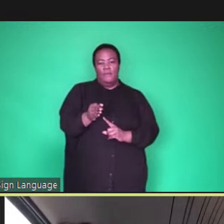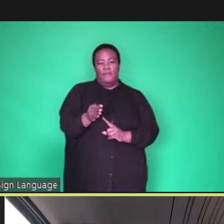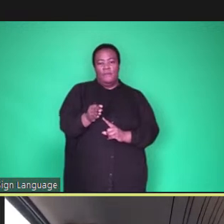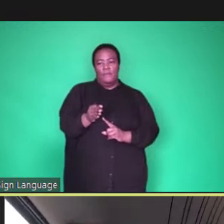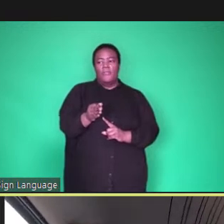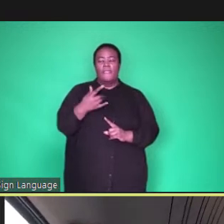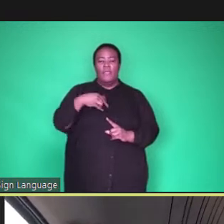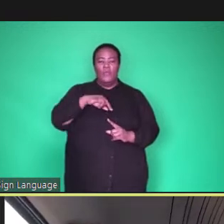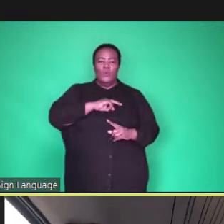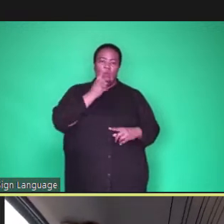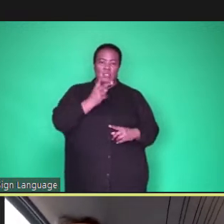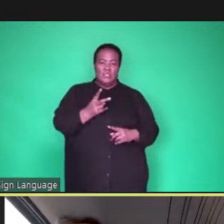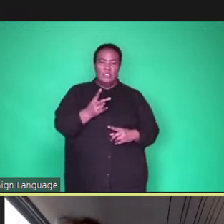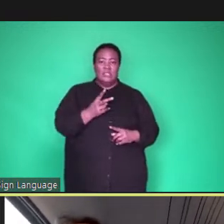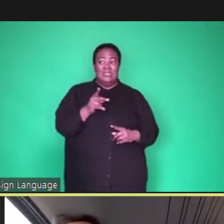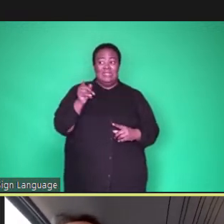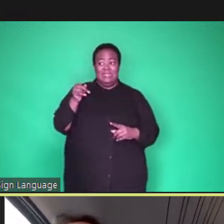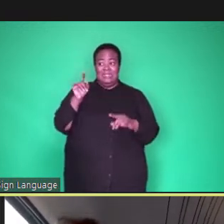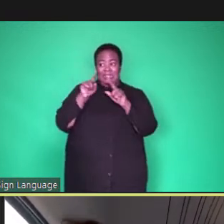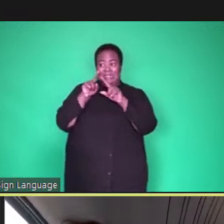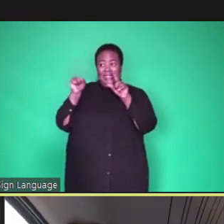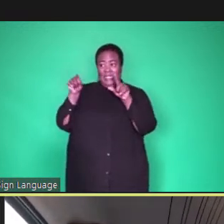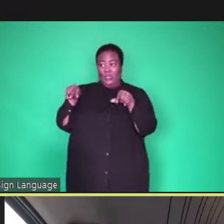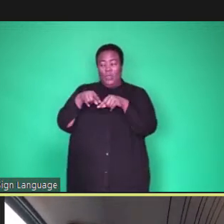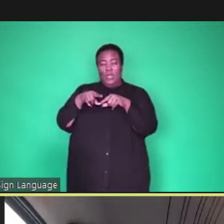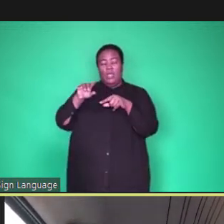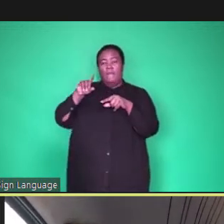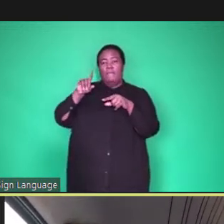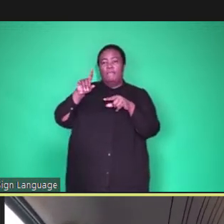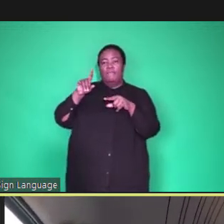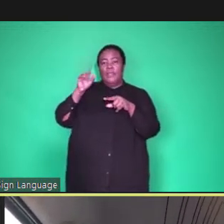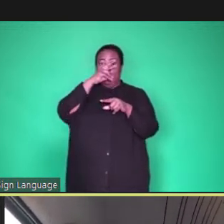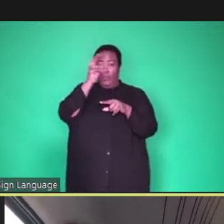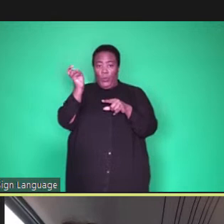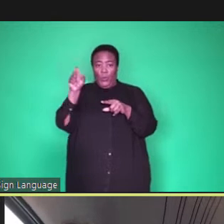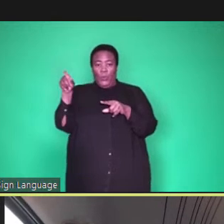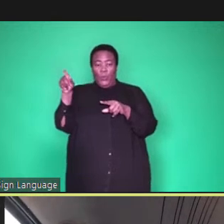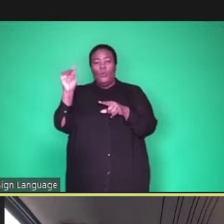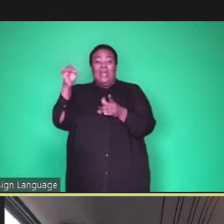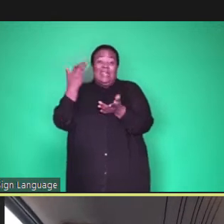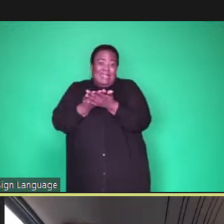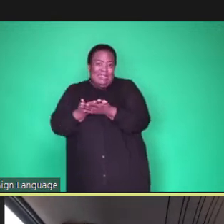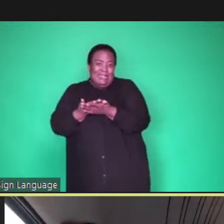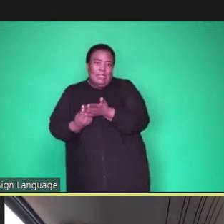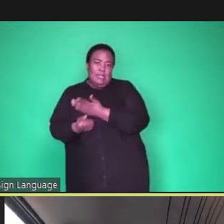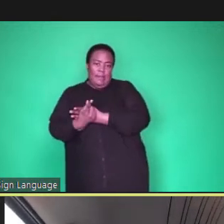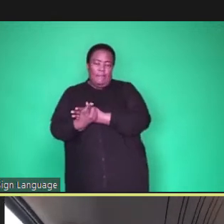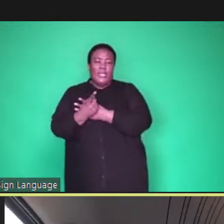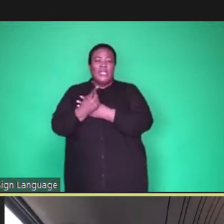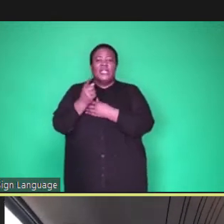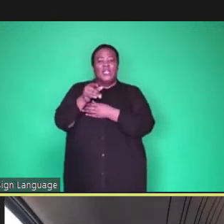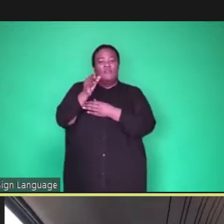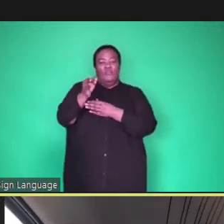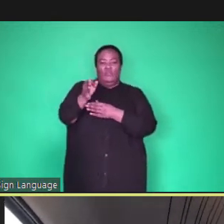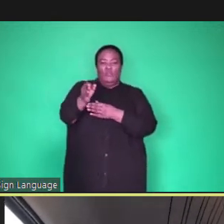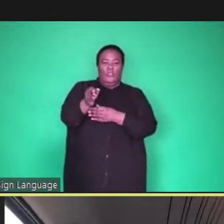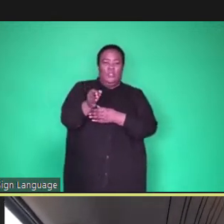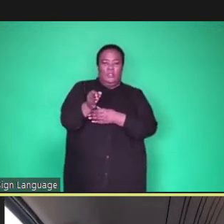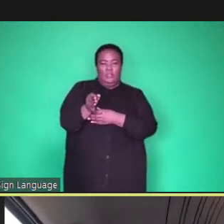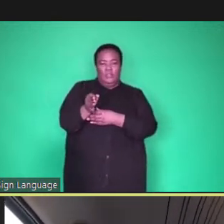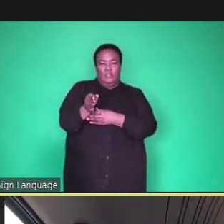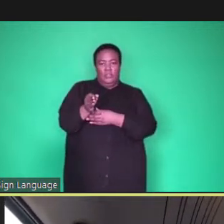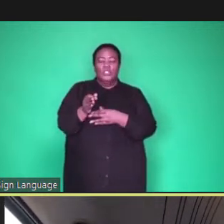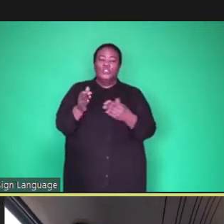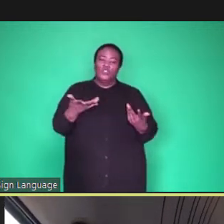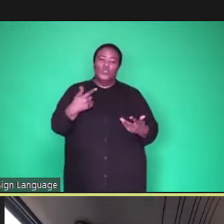we see in the square, in the blue square, what it could become in the future. And so